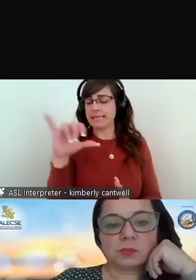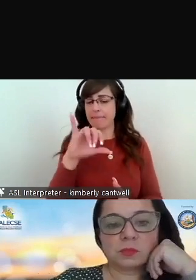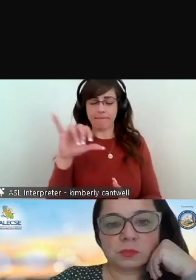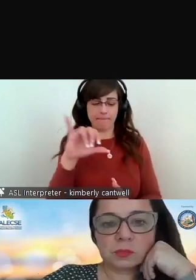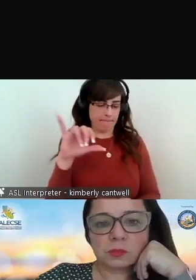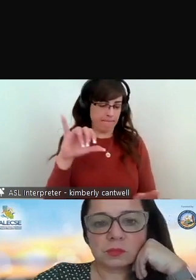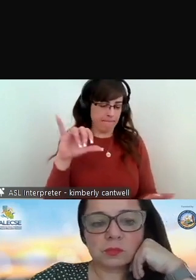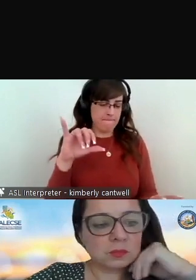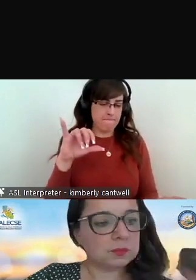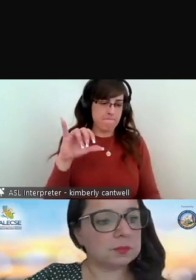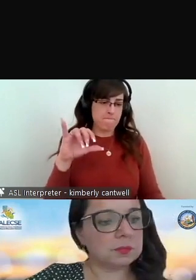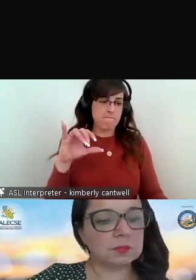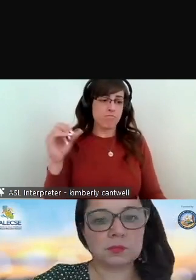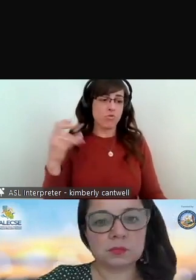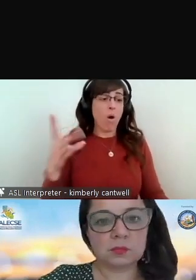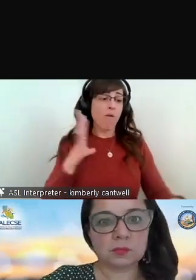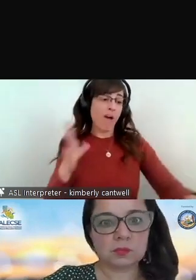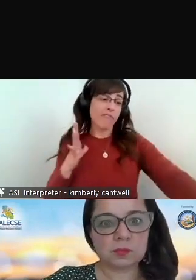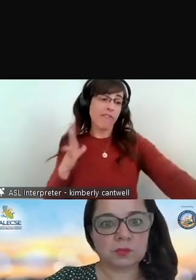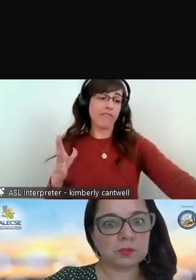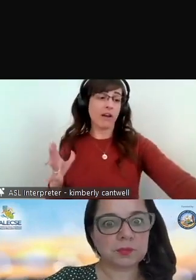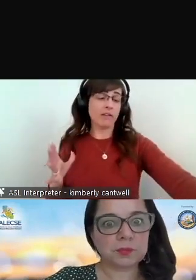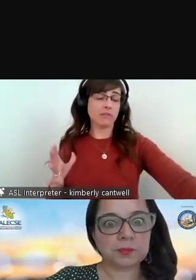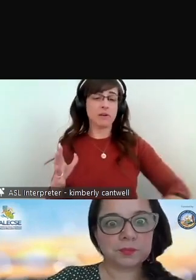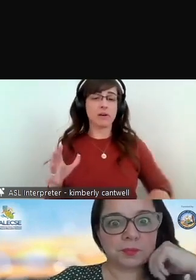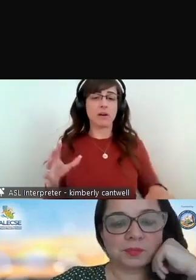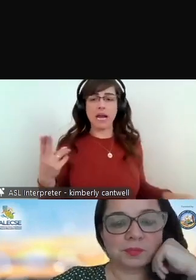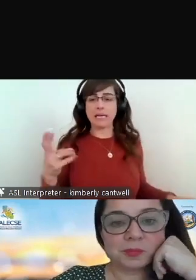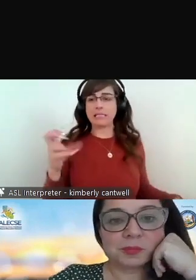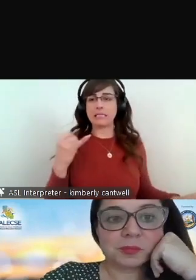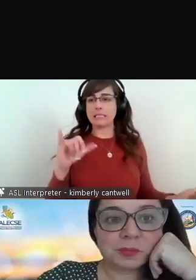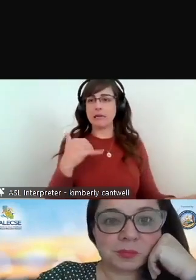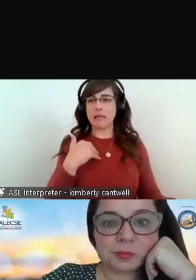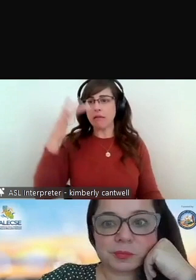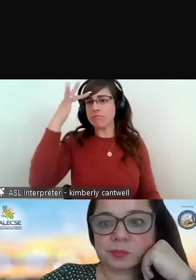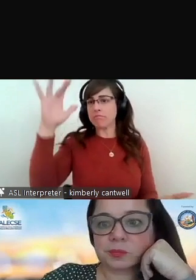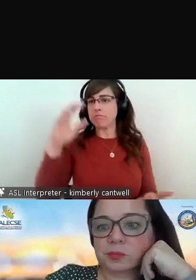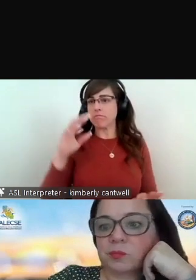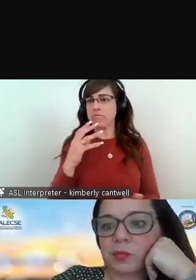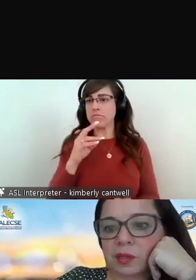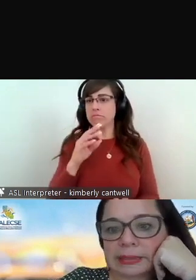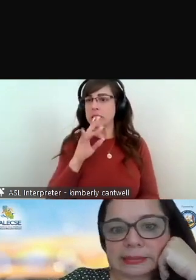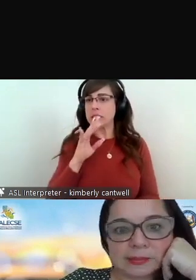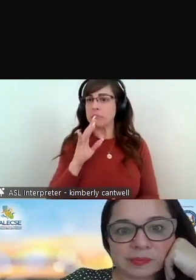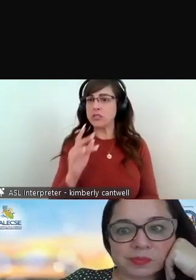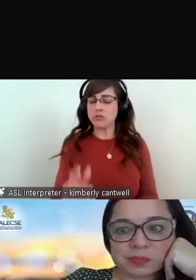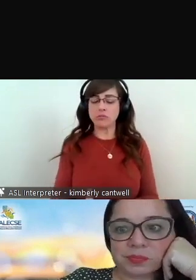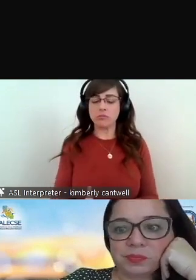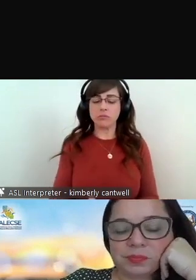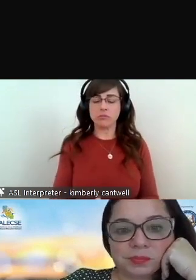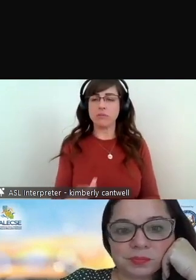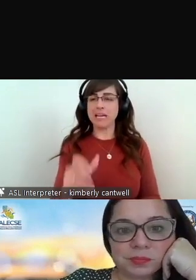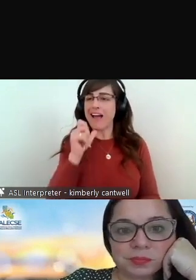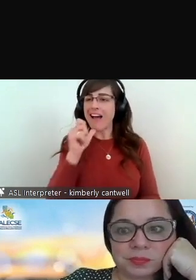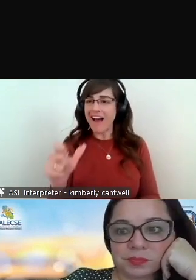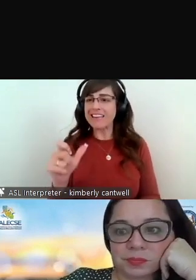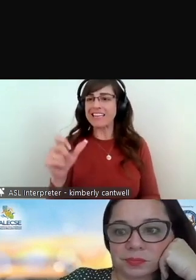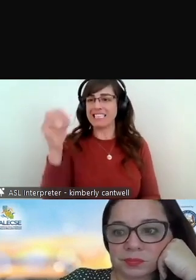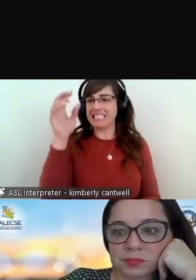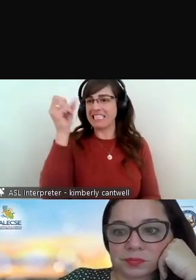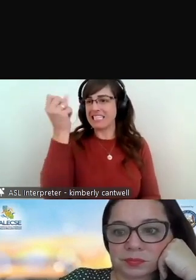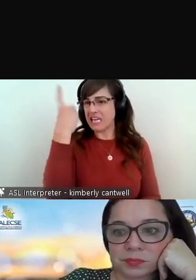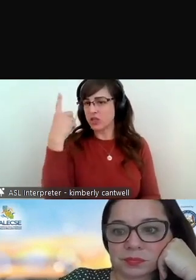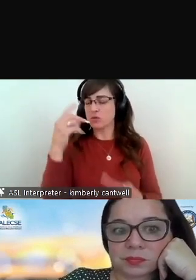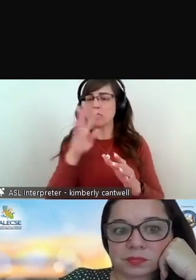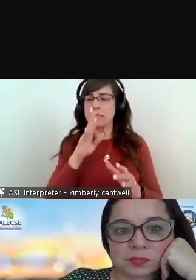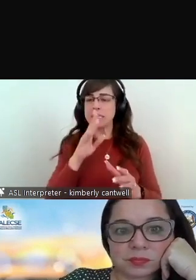thing, that, oh, it's fine, and he still had unintelligible speech. And again, like you're